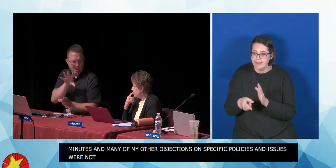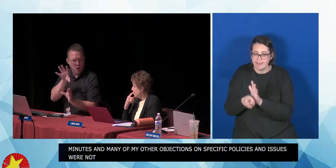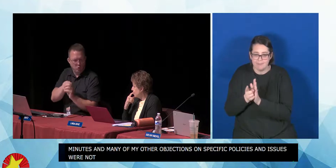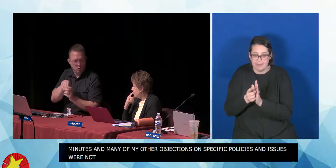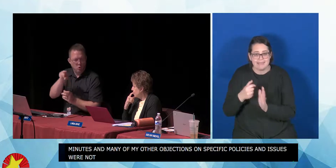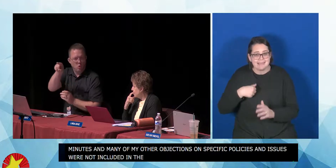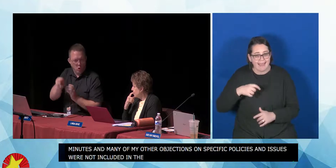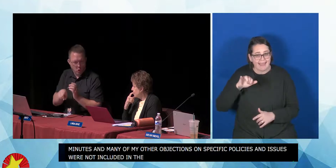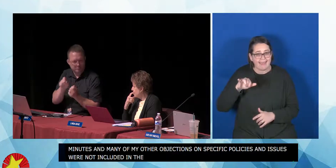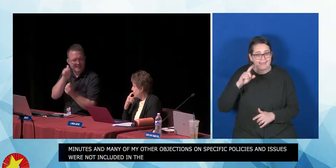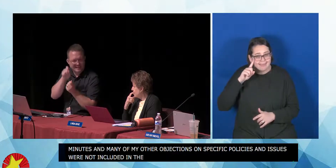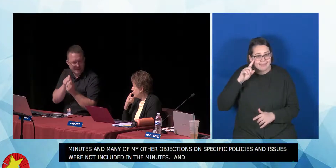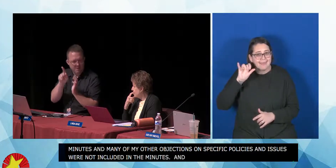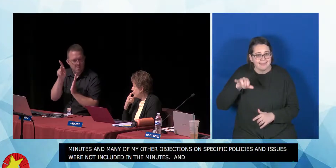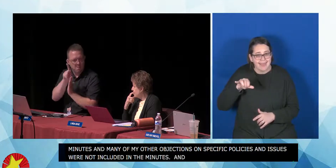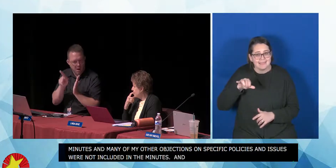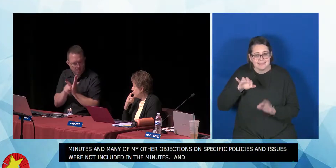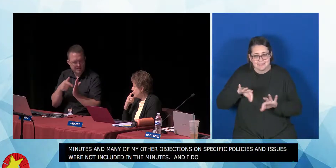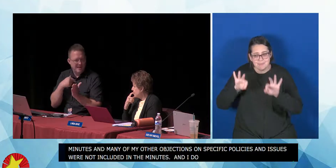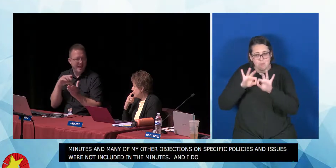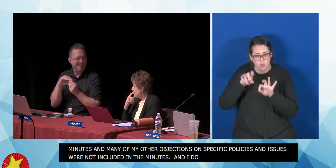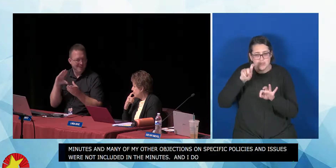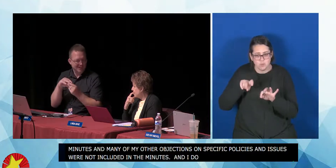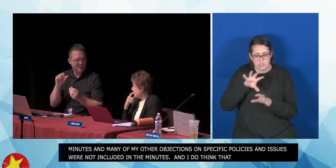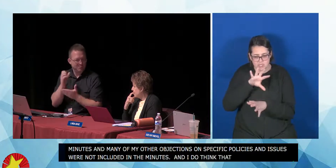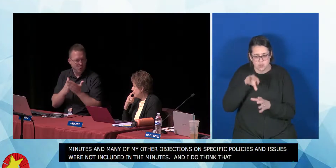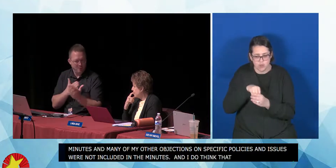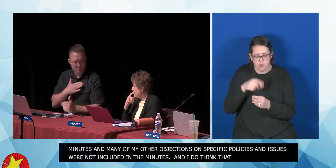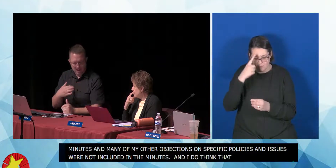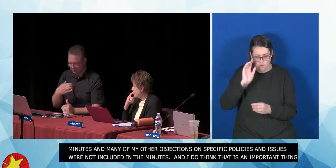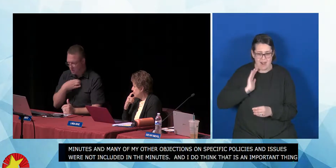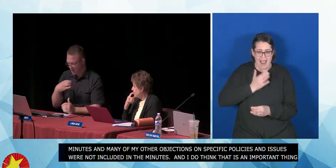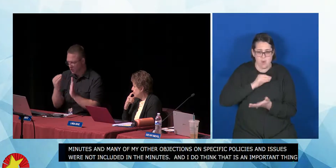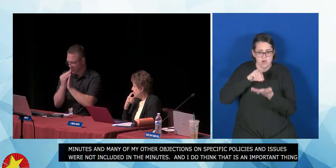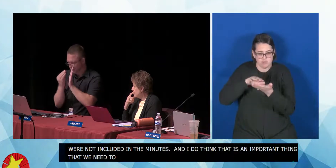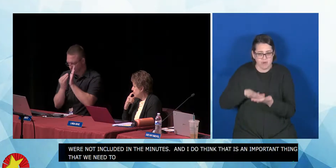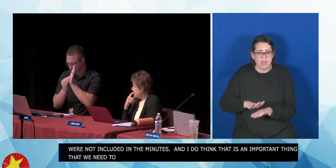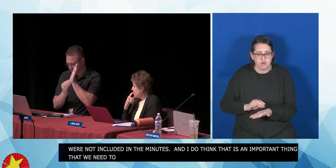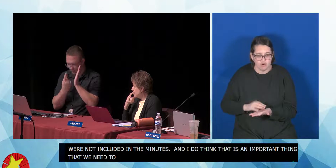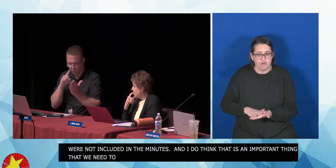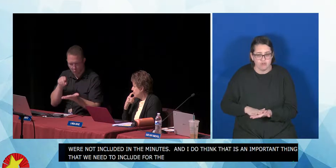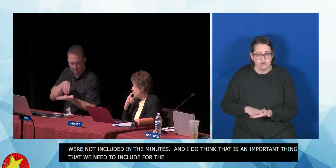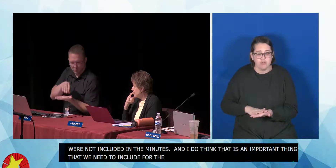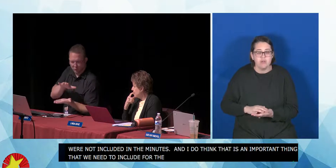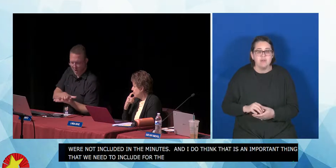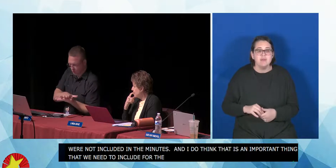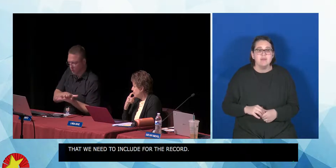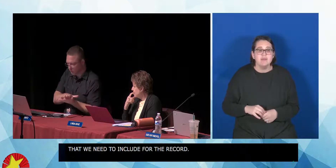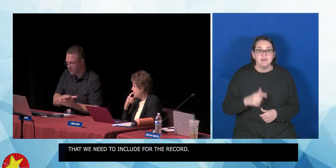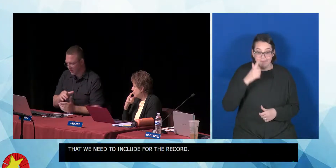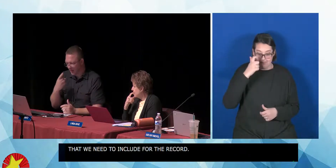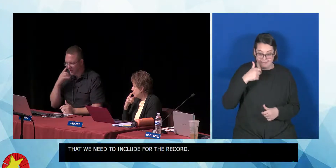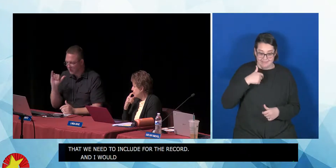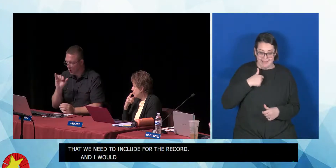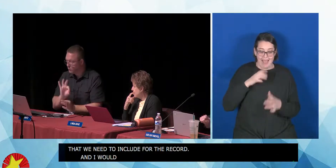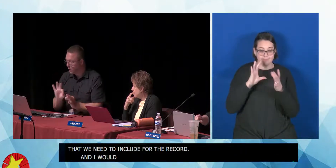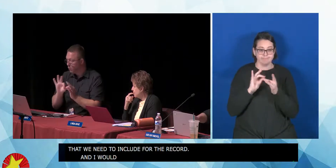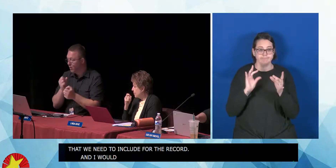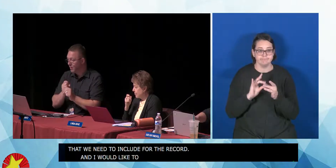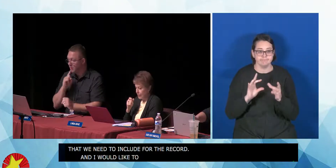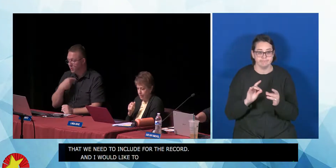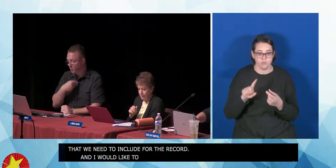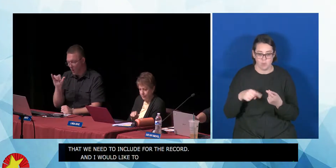is an important thing that we need to include for the record. I would like, because I made comments when I made